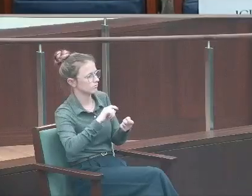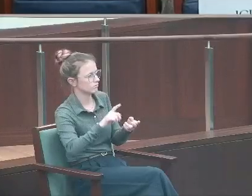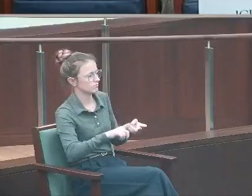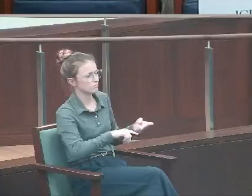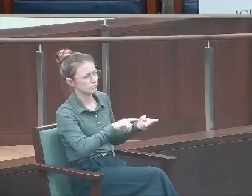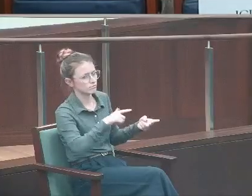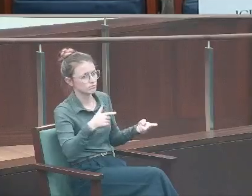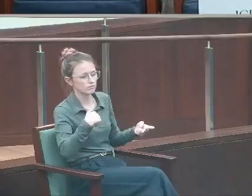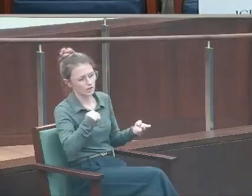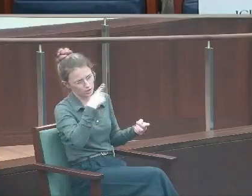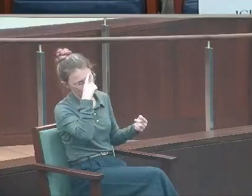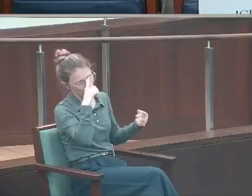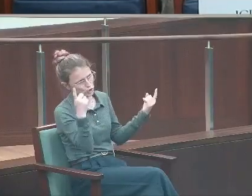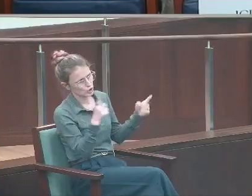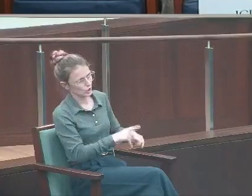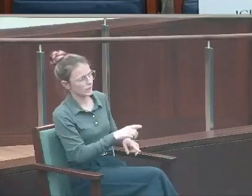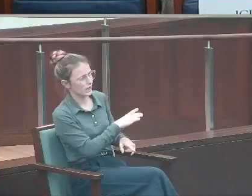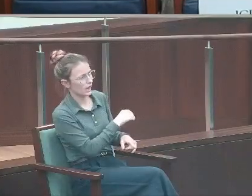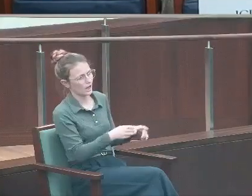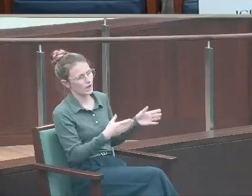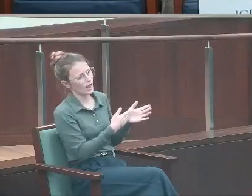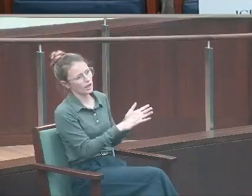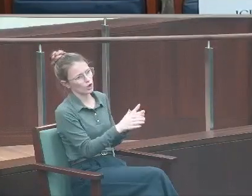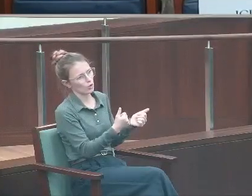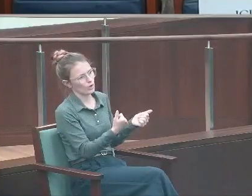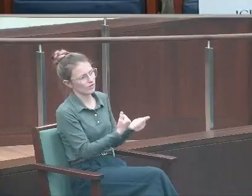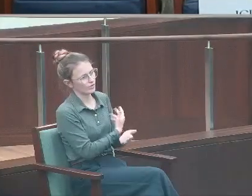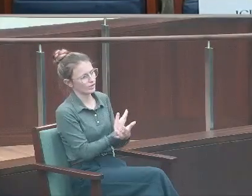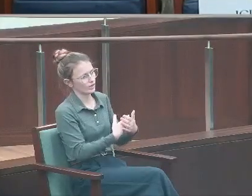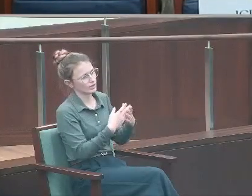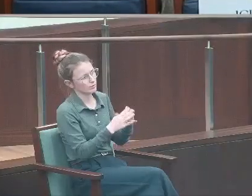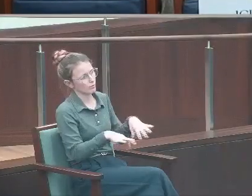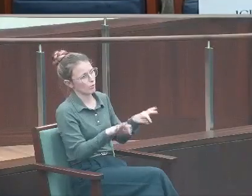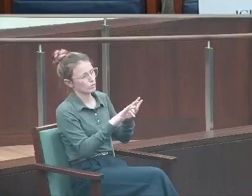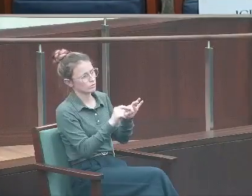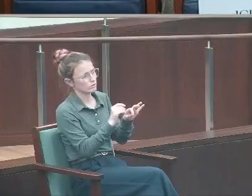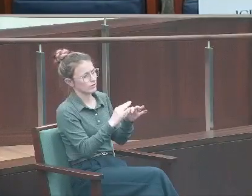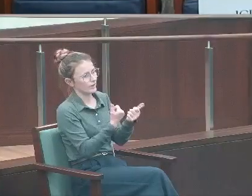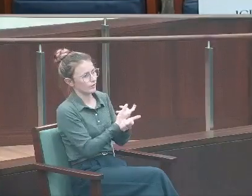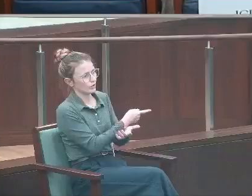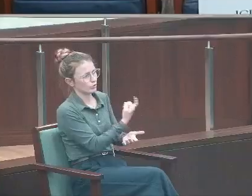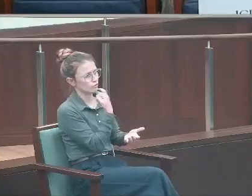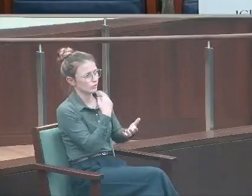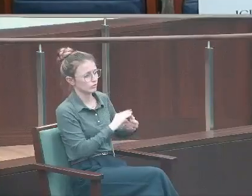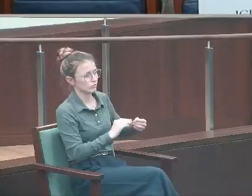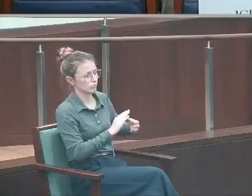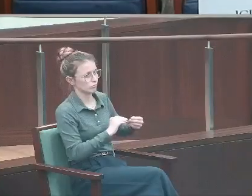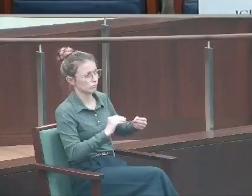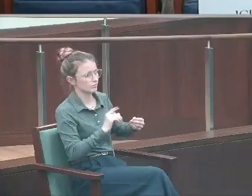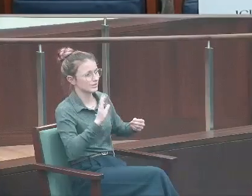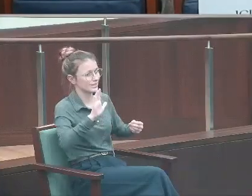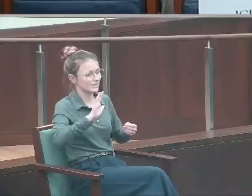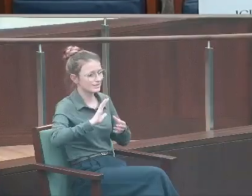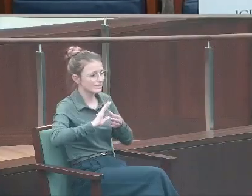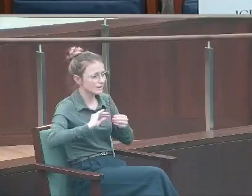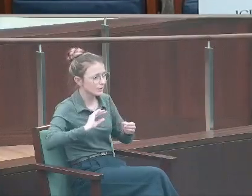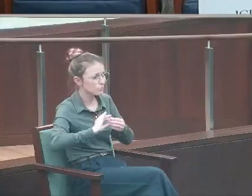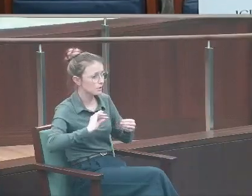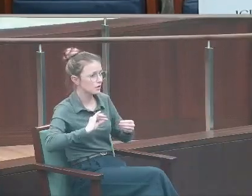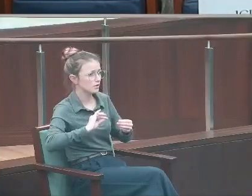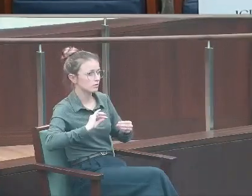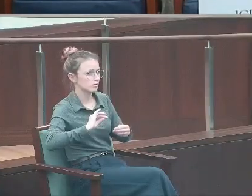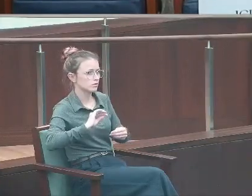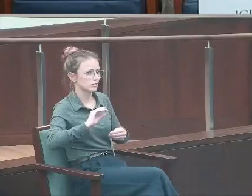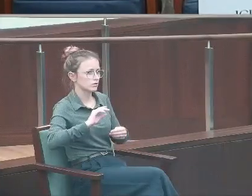Wholeheartedly agree with and echo the importance of everything Aaron just described, including that Hillel statement and the role of sort